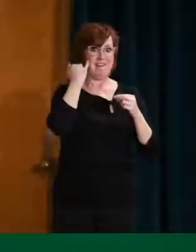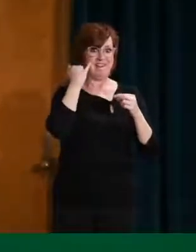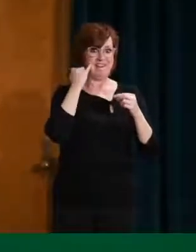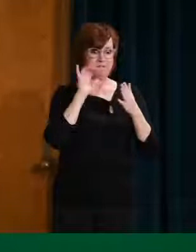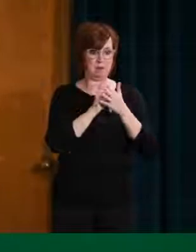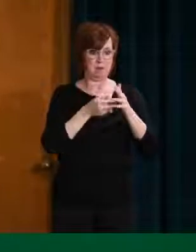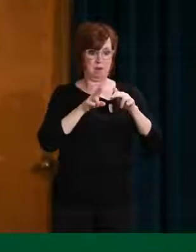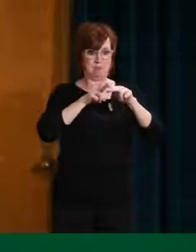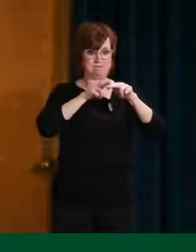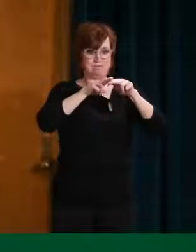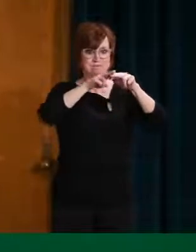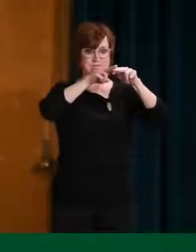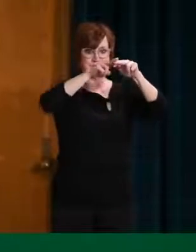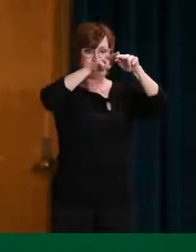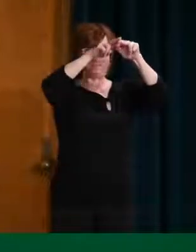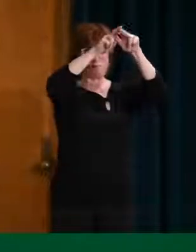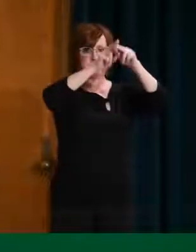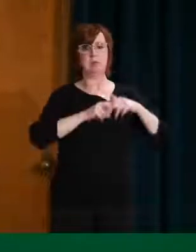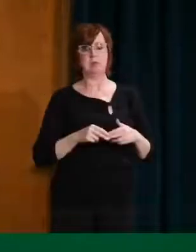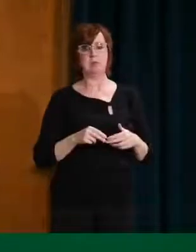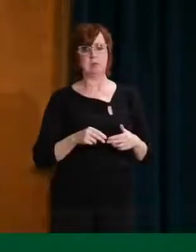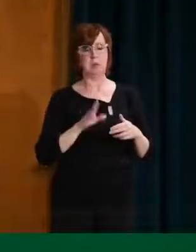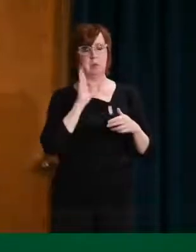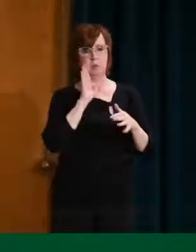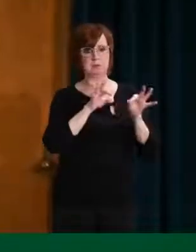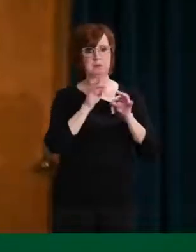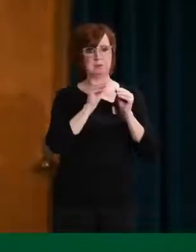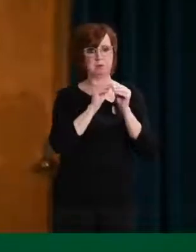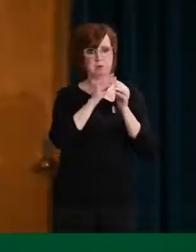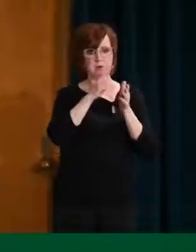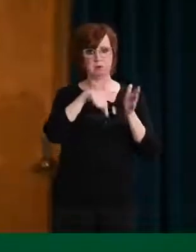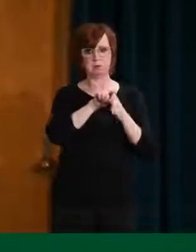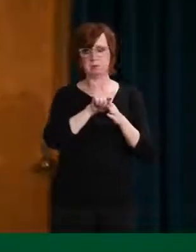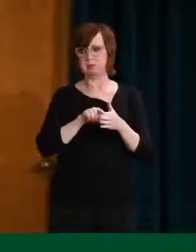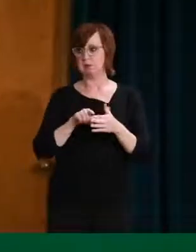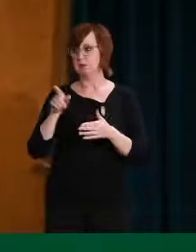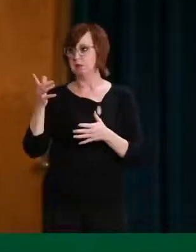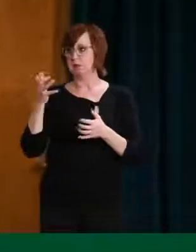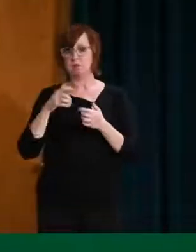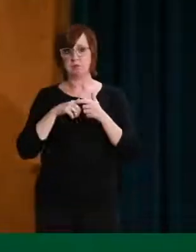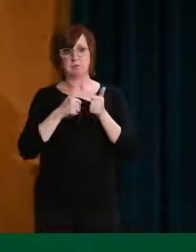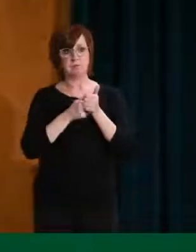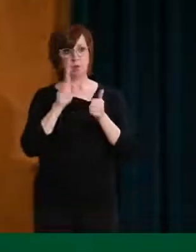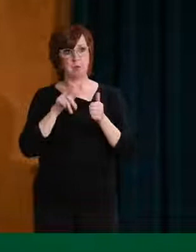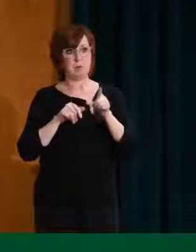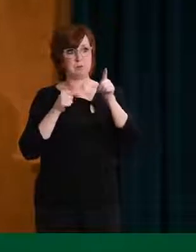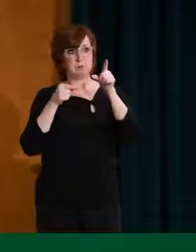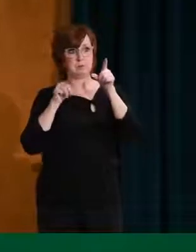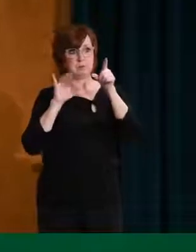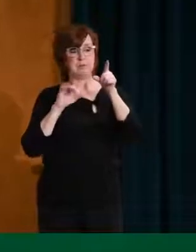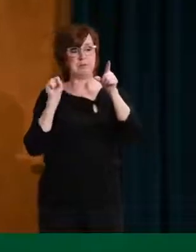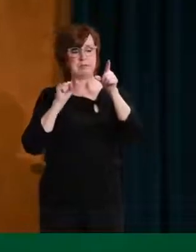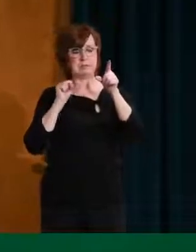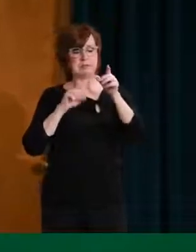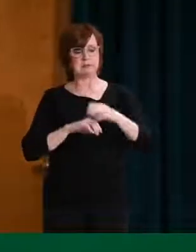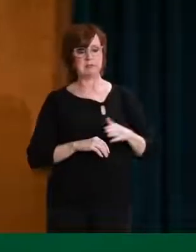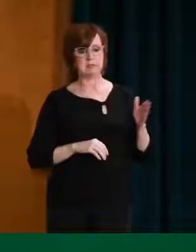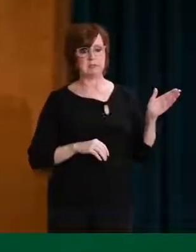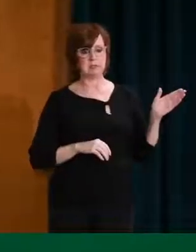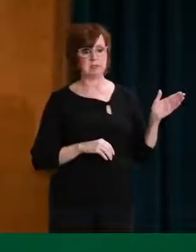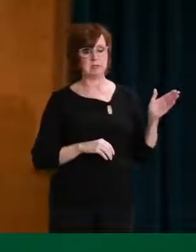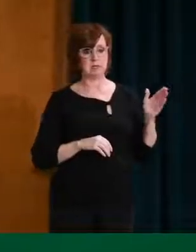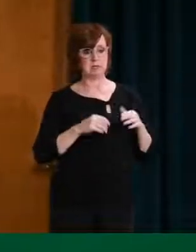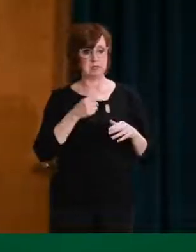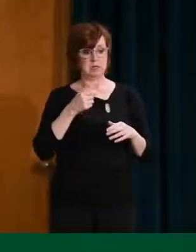ongoing basis throughout the COVID pandemic. And do you have a follow-up, Guy? Yeah, Premier Moe, you mentioned you're going to be getting on a